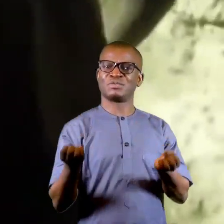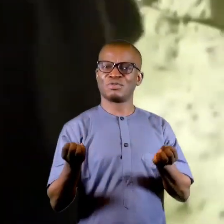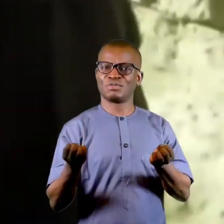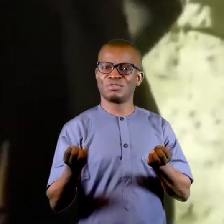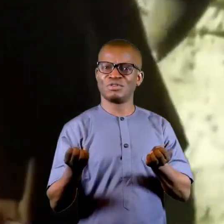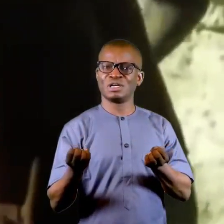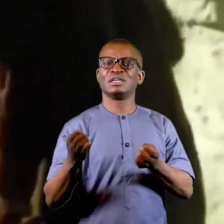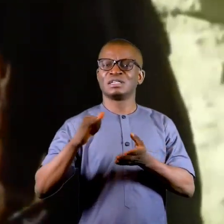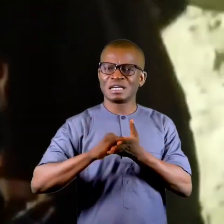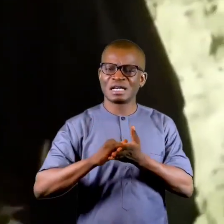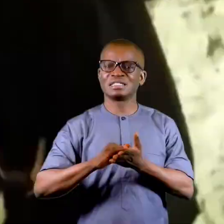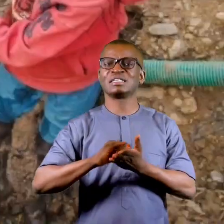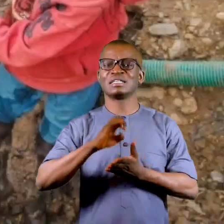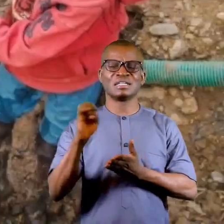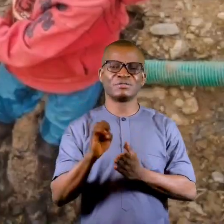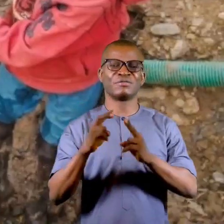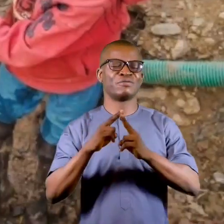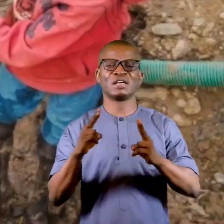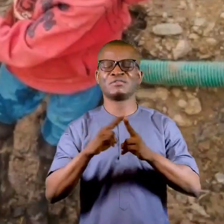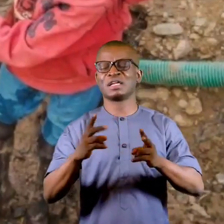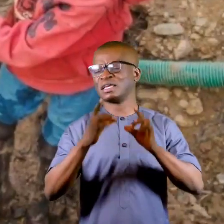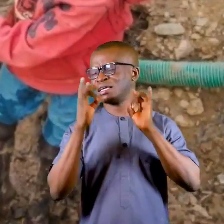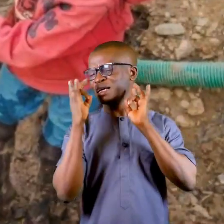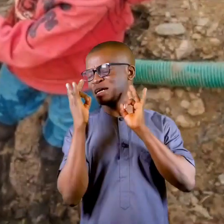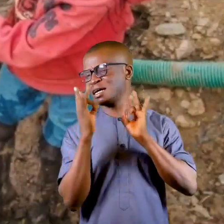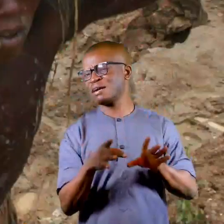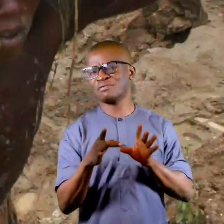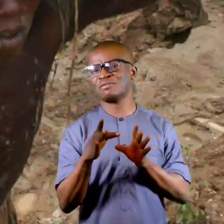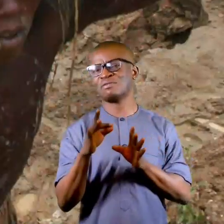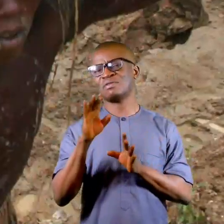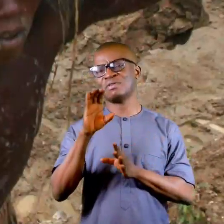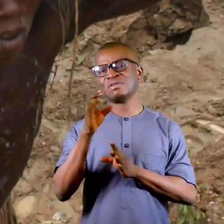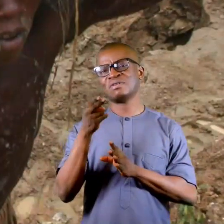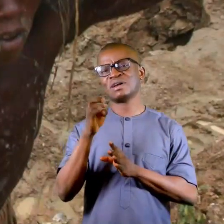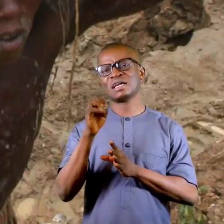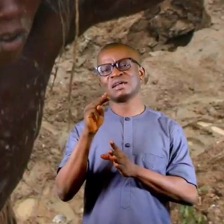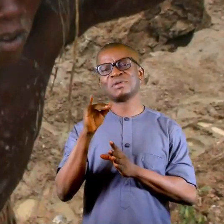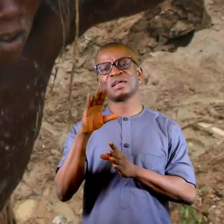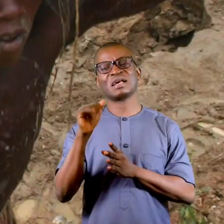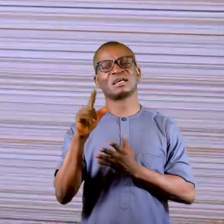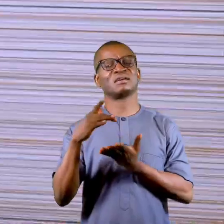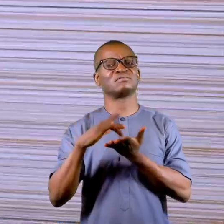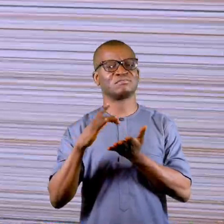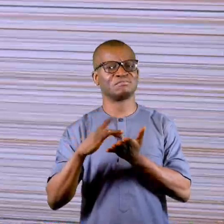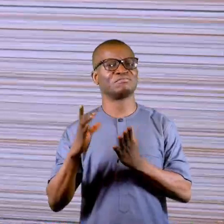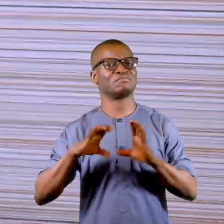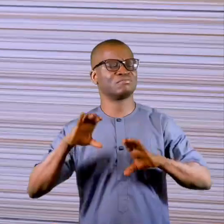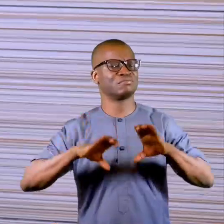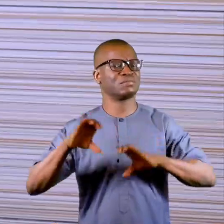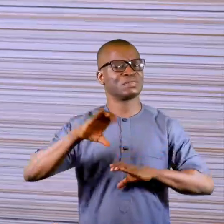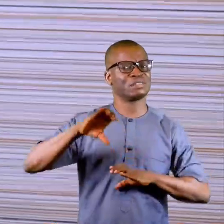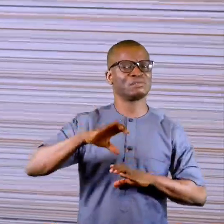that even they inhale very harmful chemical substances without them knowing at that tender age. So it's like